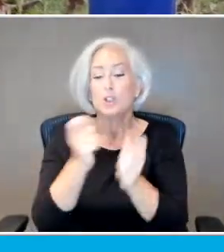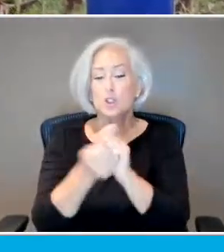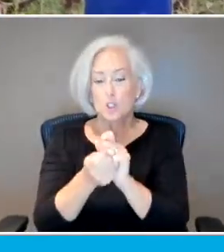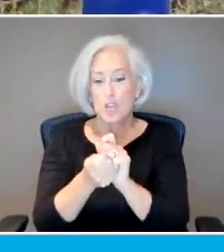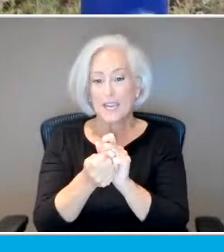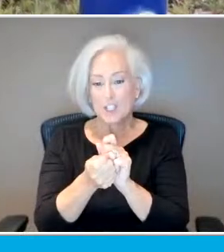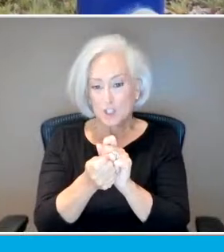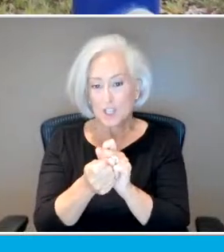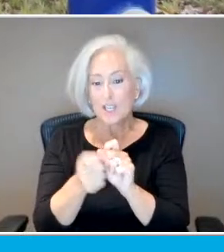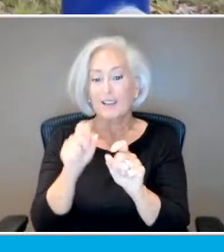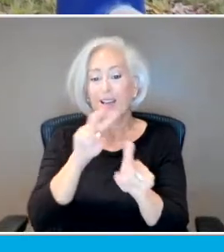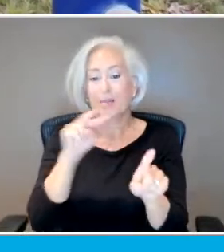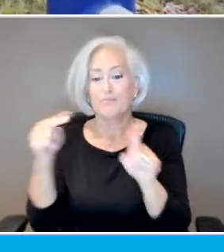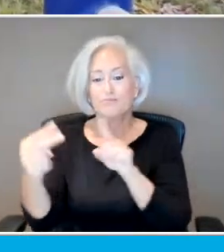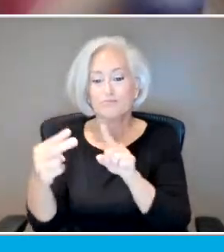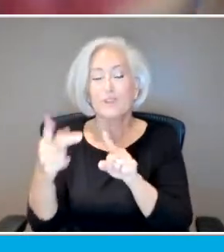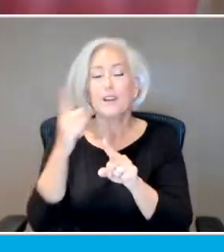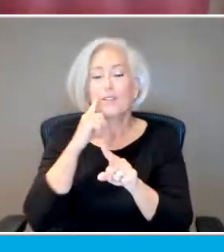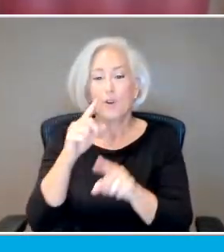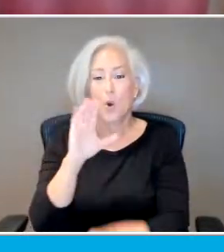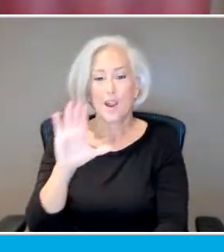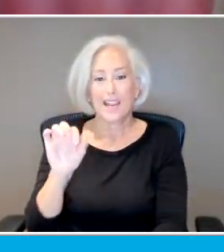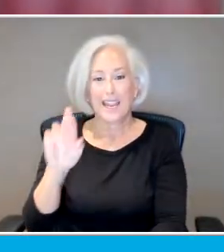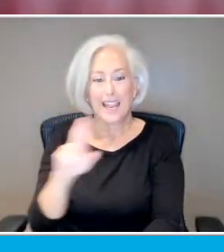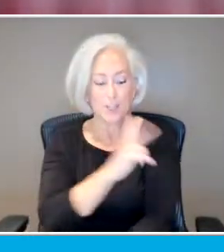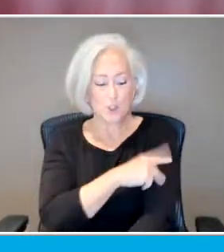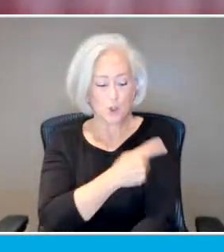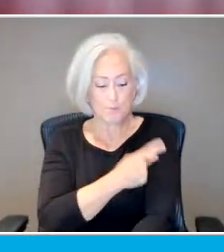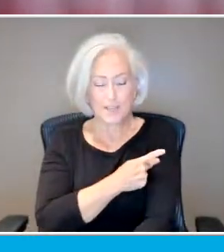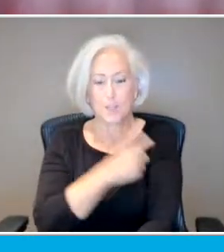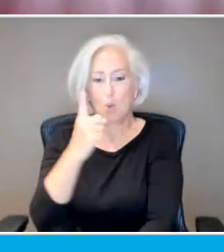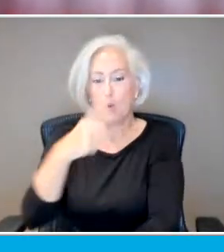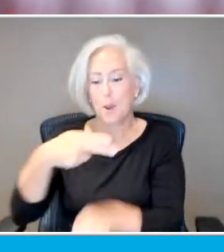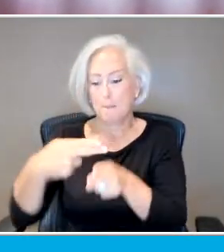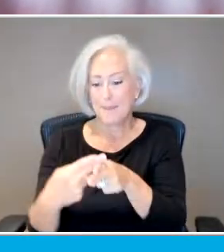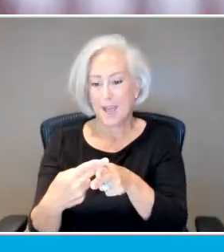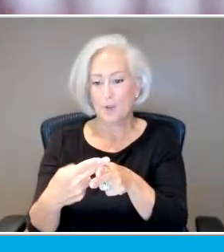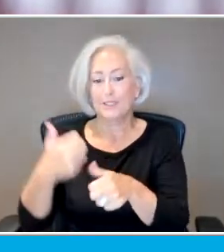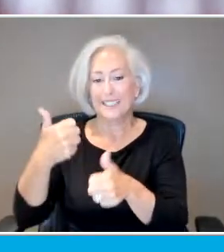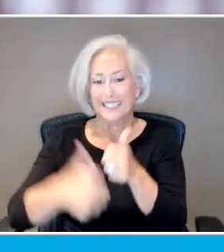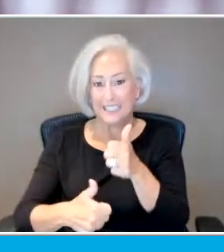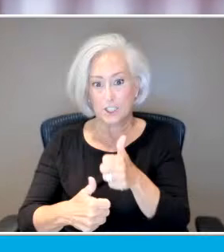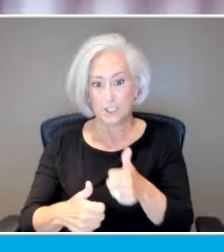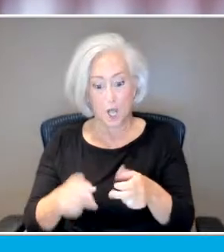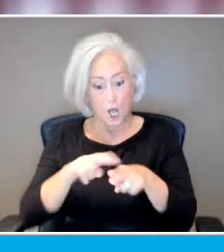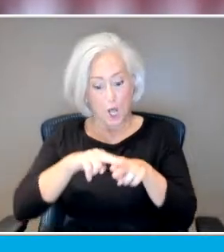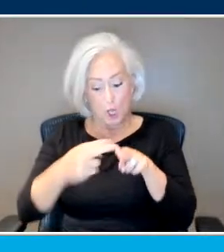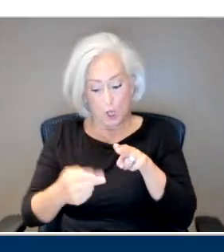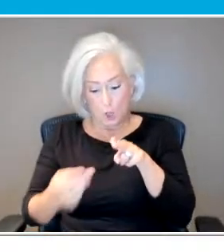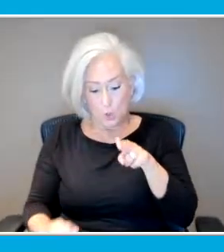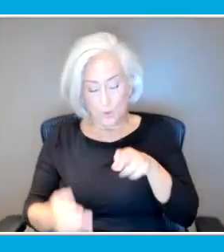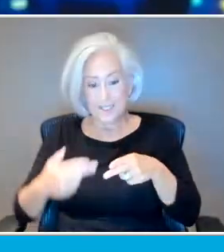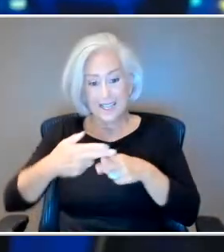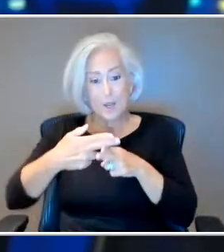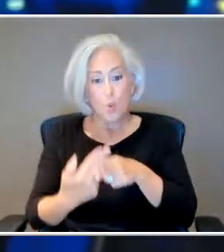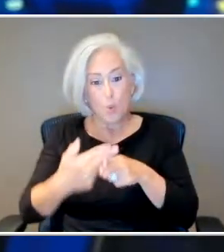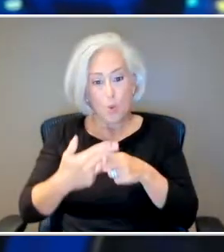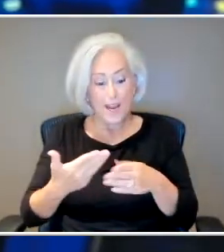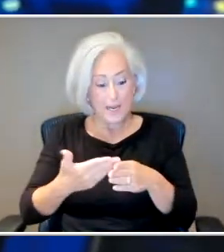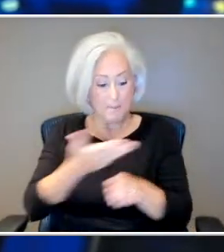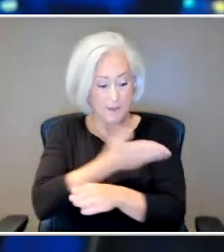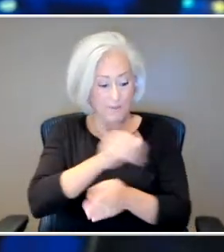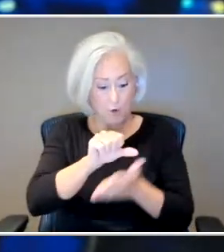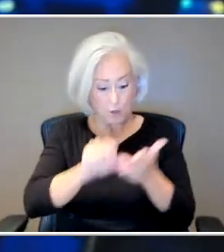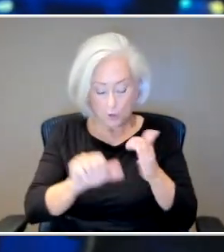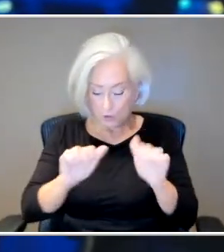cancer patients 1 pound at a time. A new study proves losing weight before surgery can help save your life. I'm Jessica Lovell